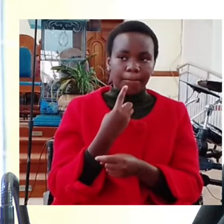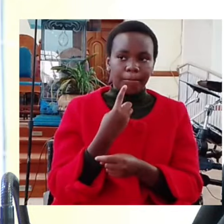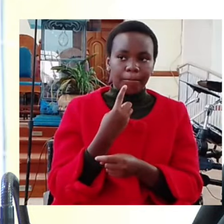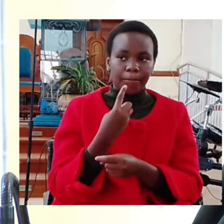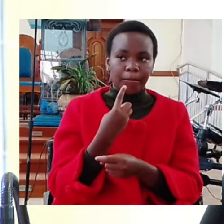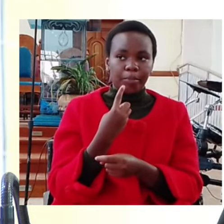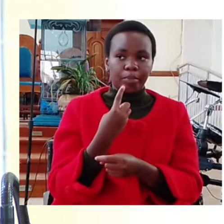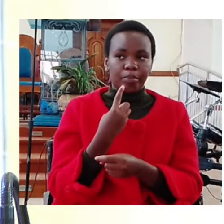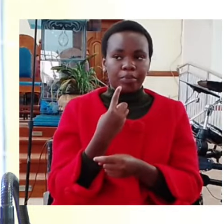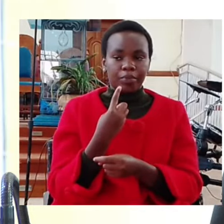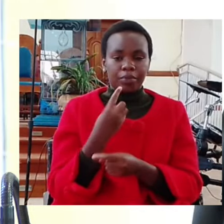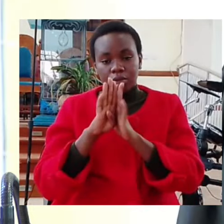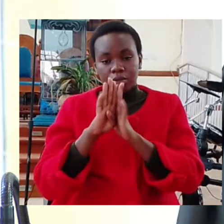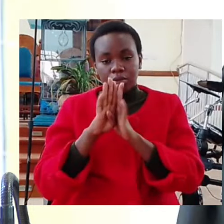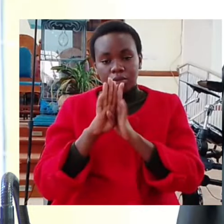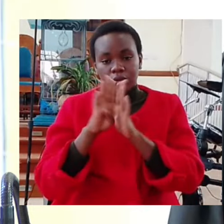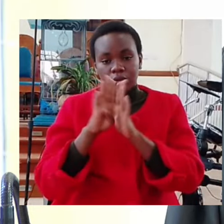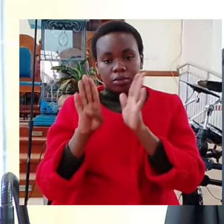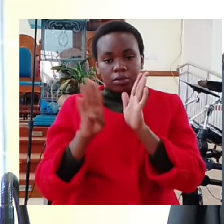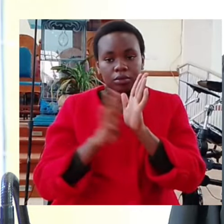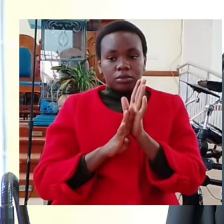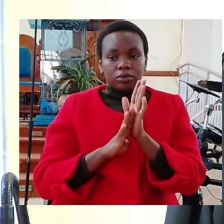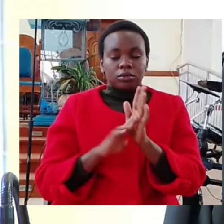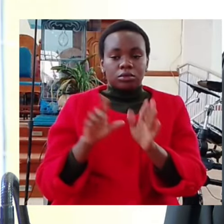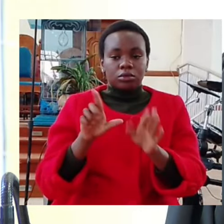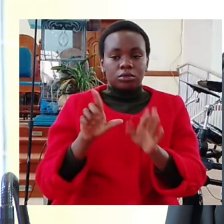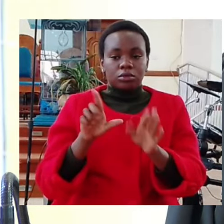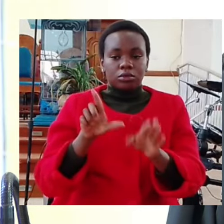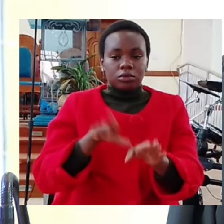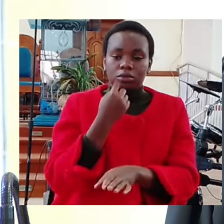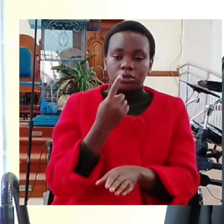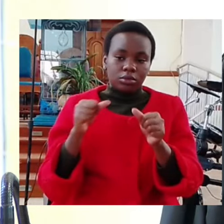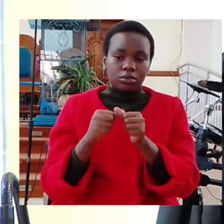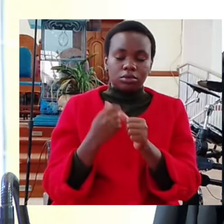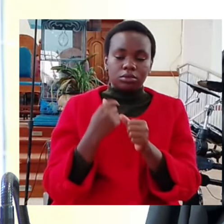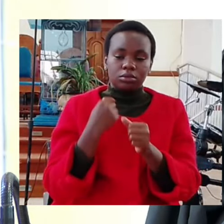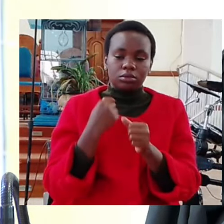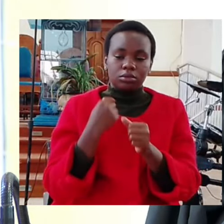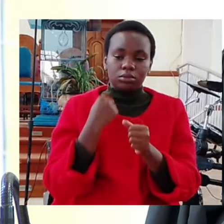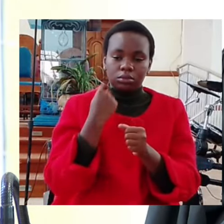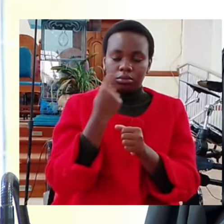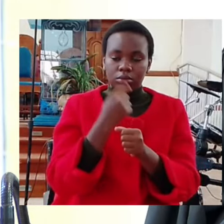Na kirika nilo, the Bible has a lot to say about the tongue.